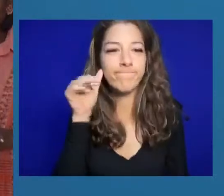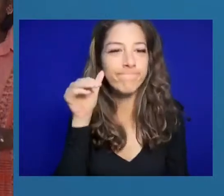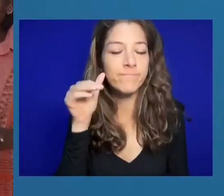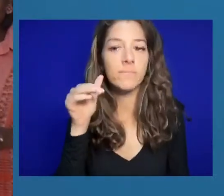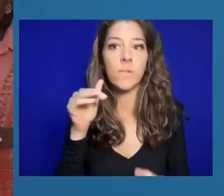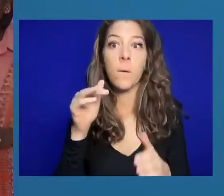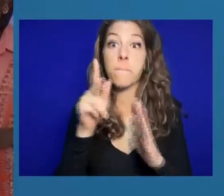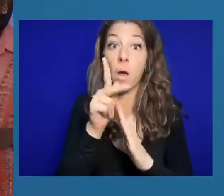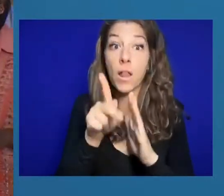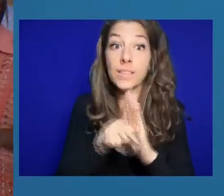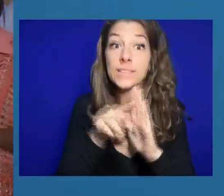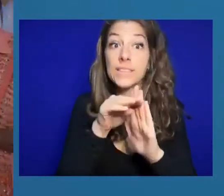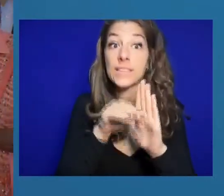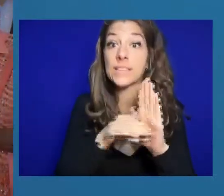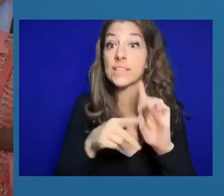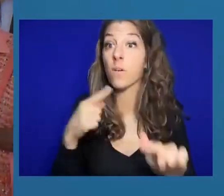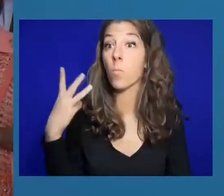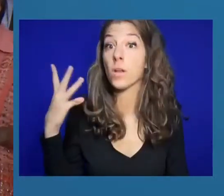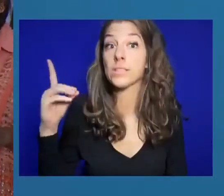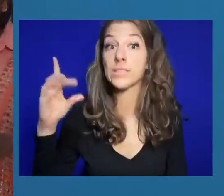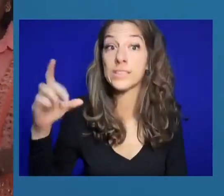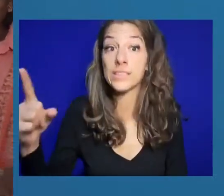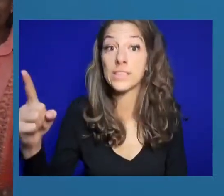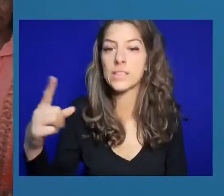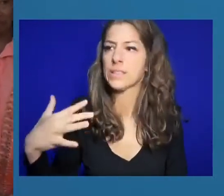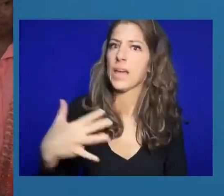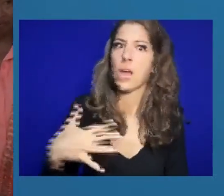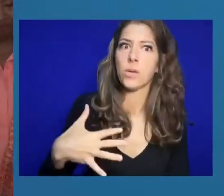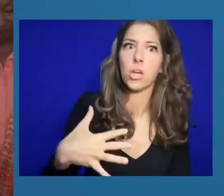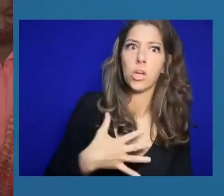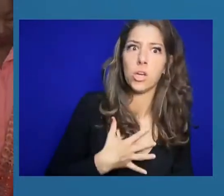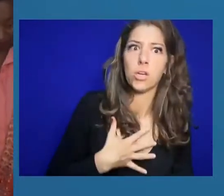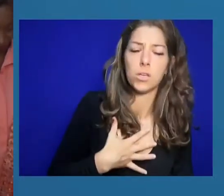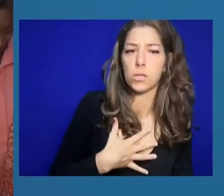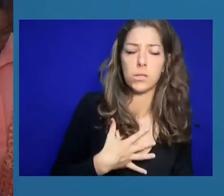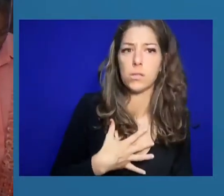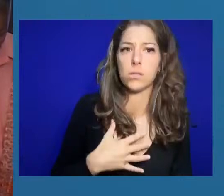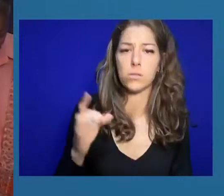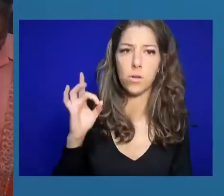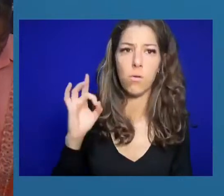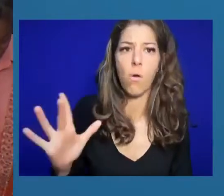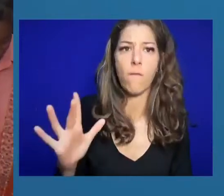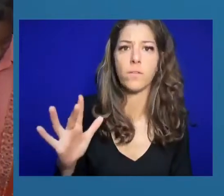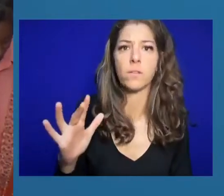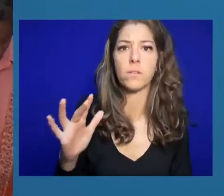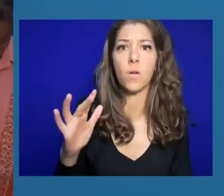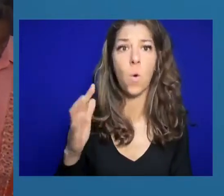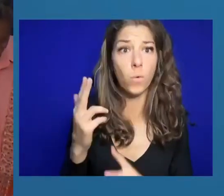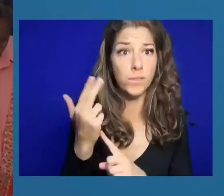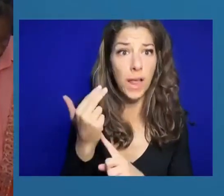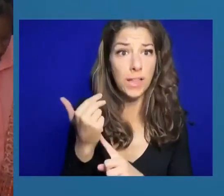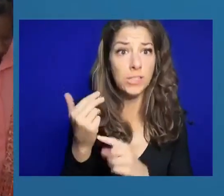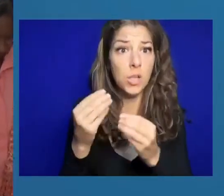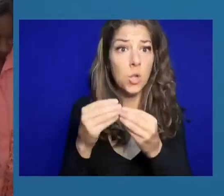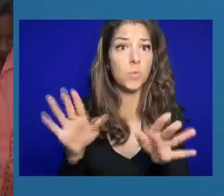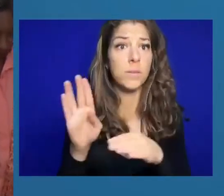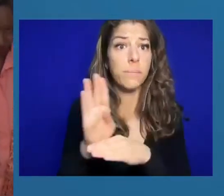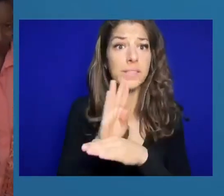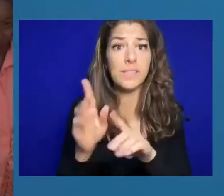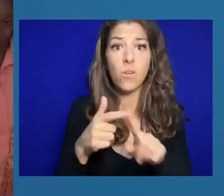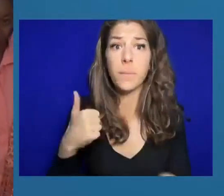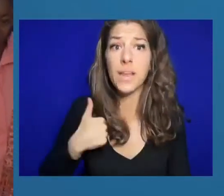policies out of Washington, scarier than hell. Talk about the hotels losing business from the